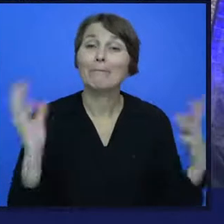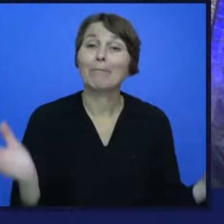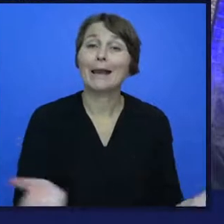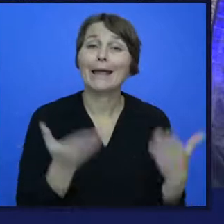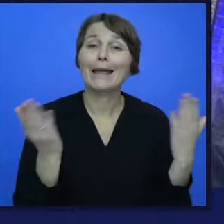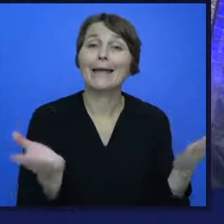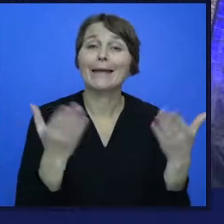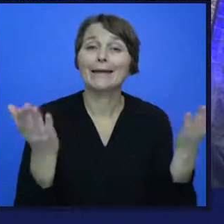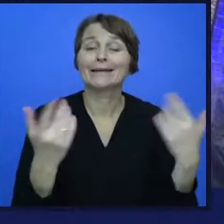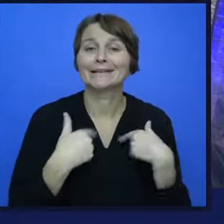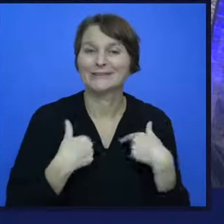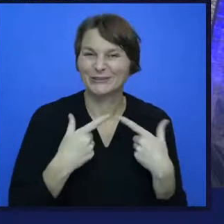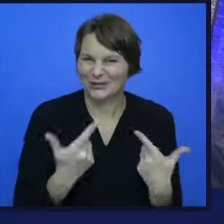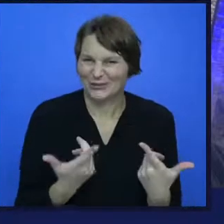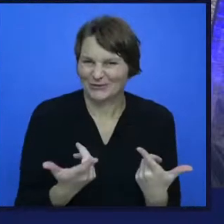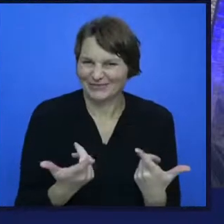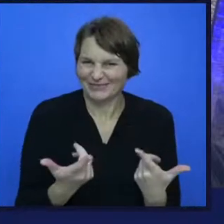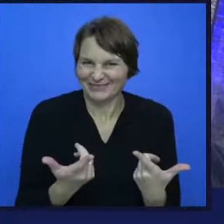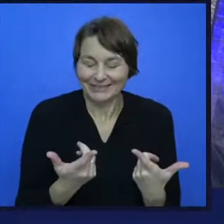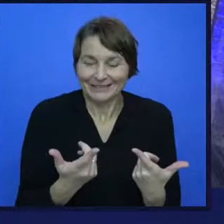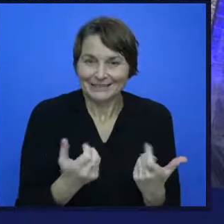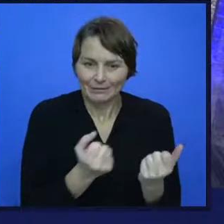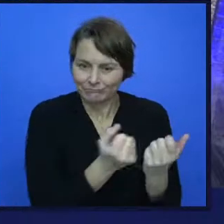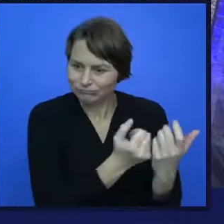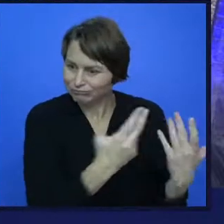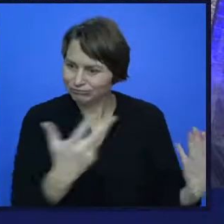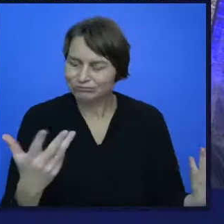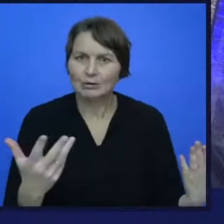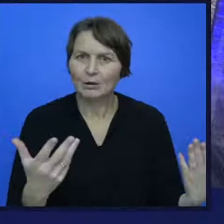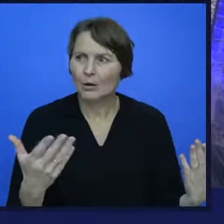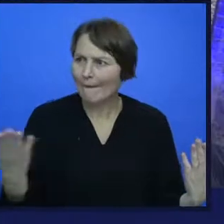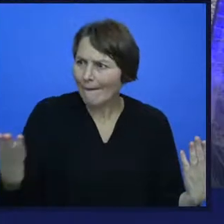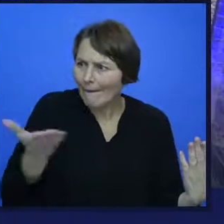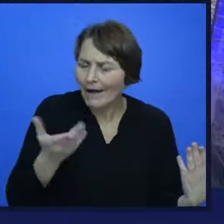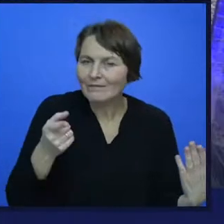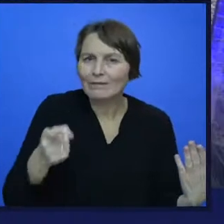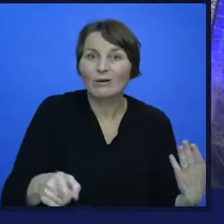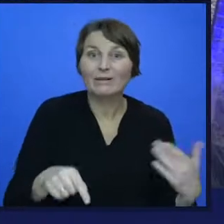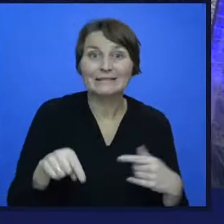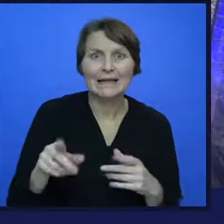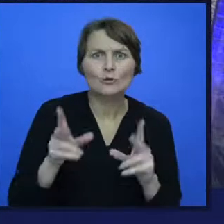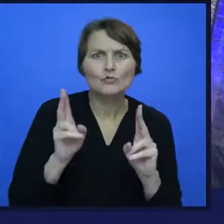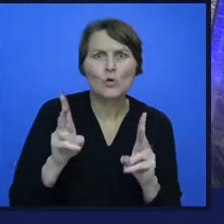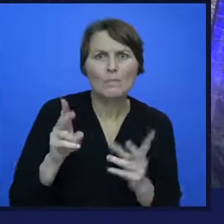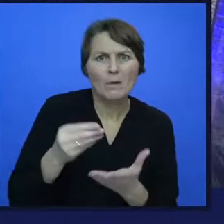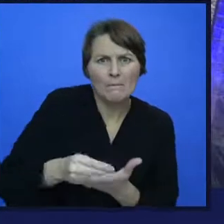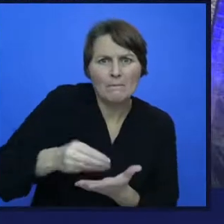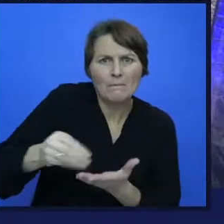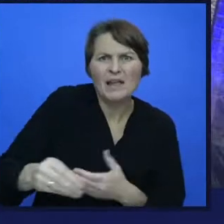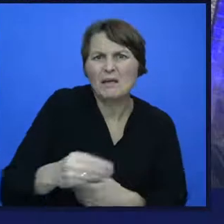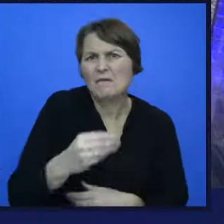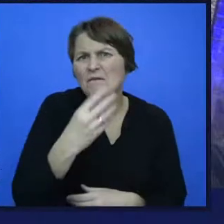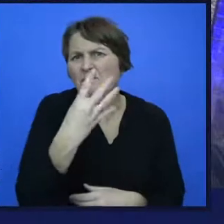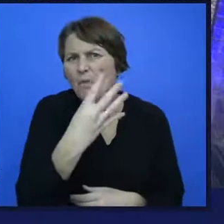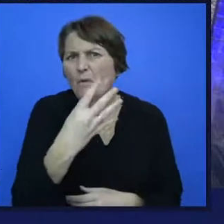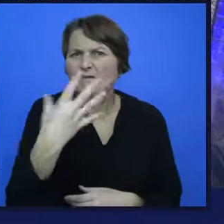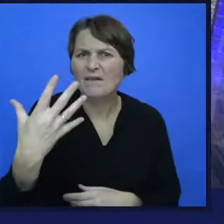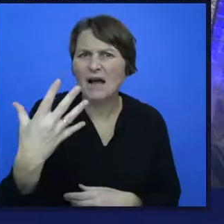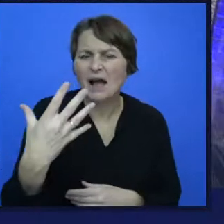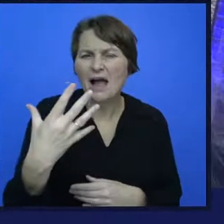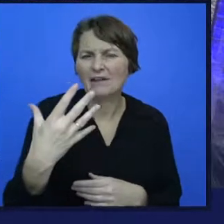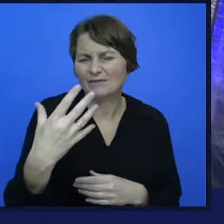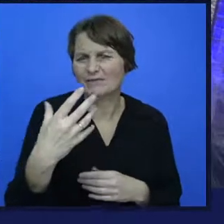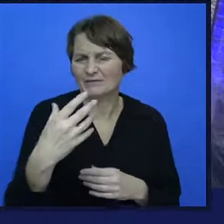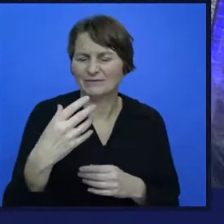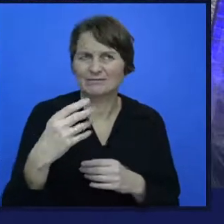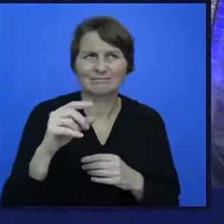you understand that, you know, the availability of a device like that at $4,000 to $5,000, it's an expensive device. That's Canadian.